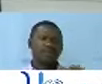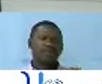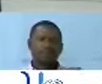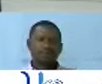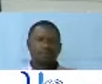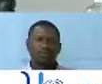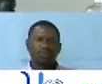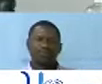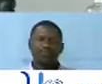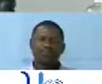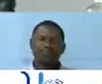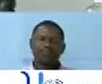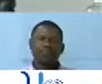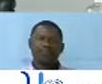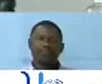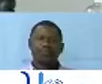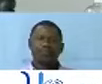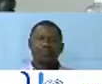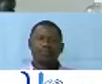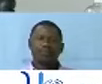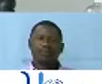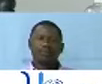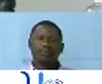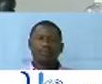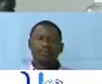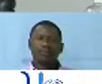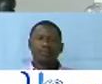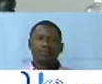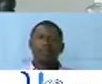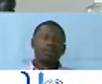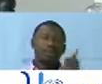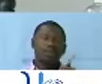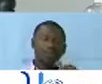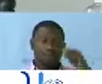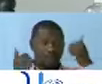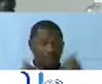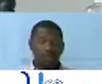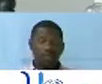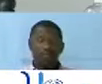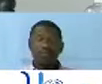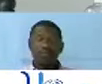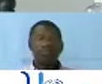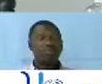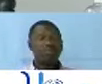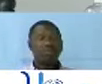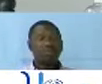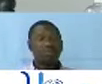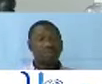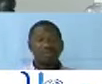And this happened in broad daylight, right within the court premises.